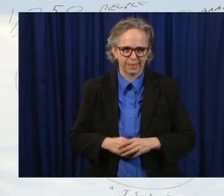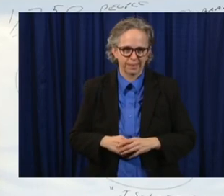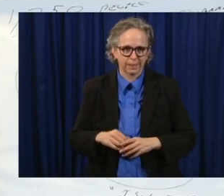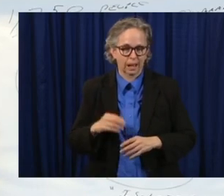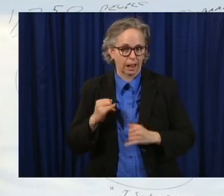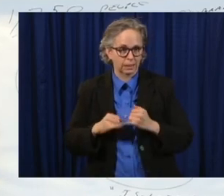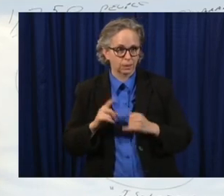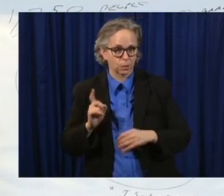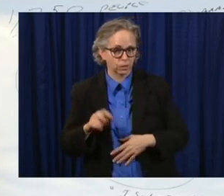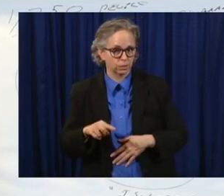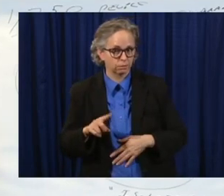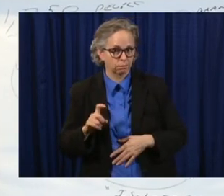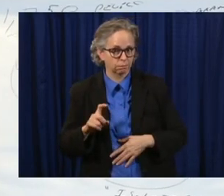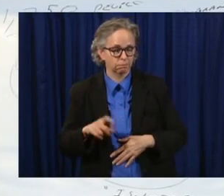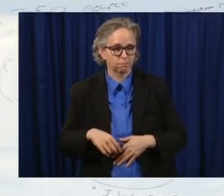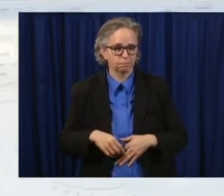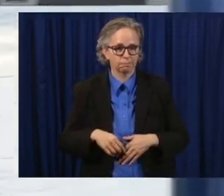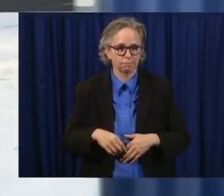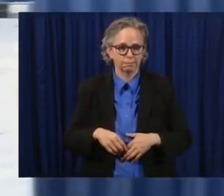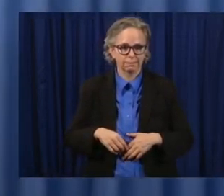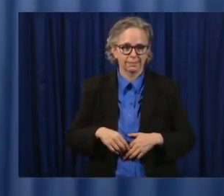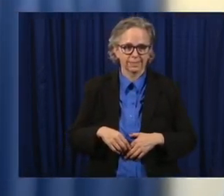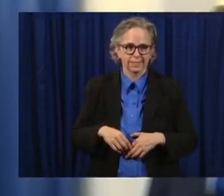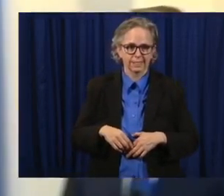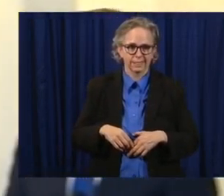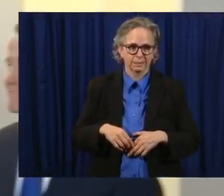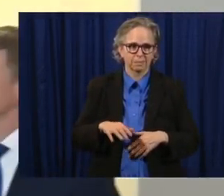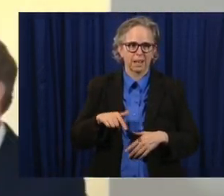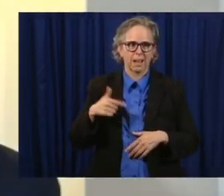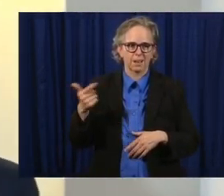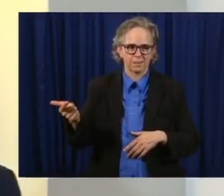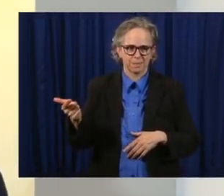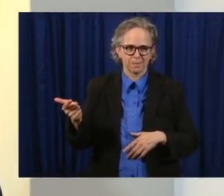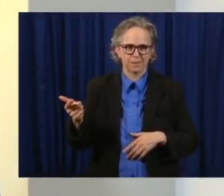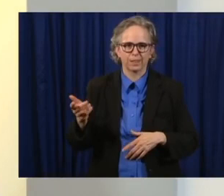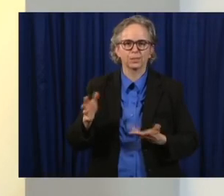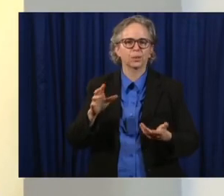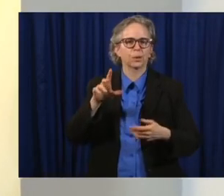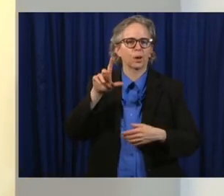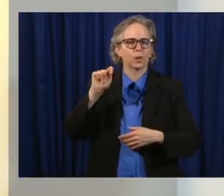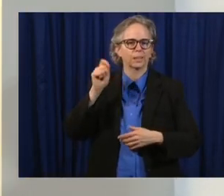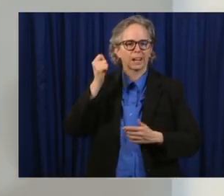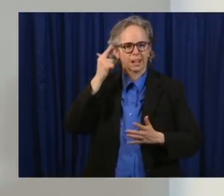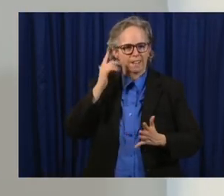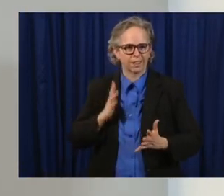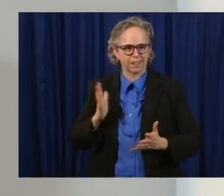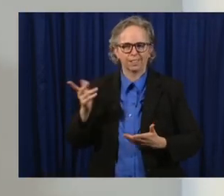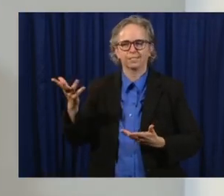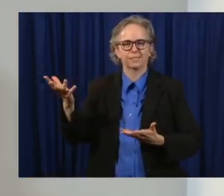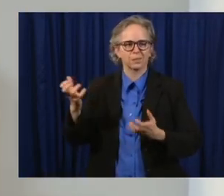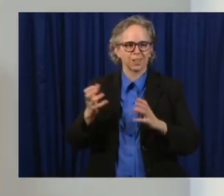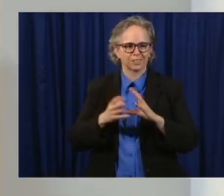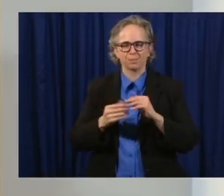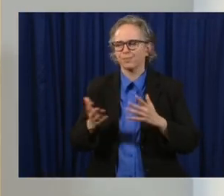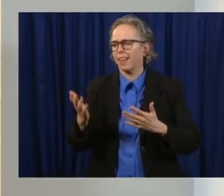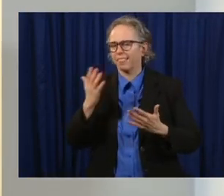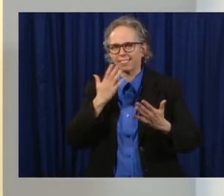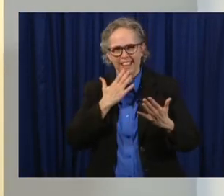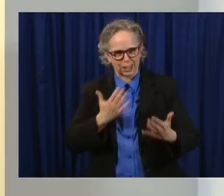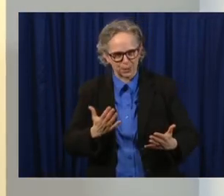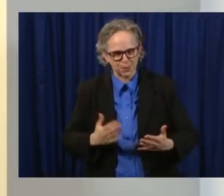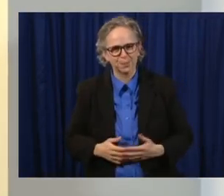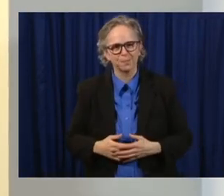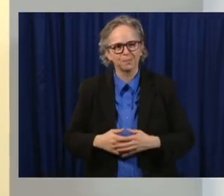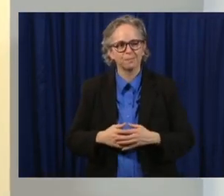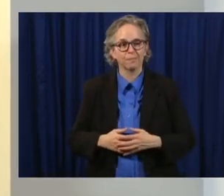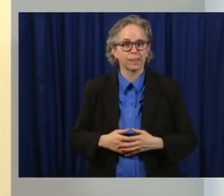I'm going to turn to Lieutenant Governor Houston. Thank you, Governor DeWine.